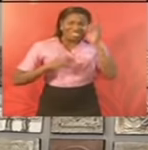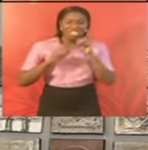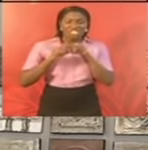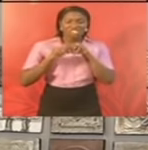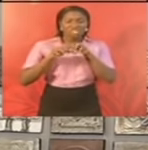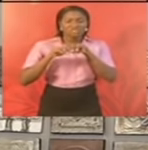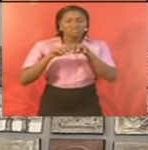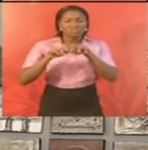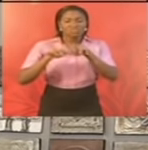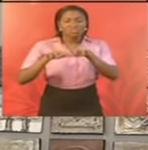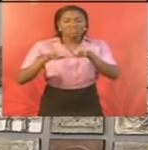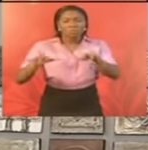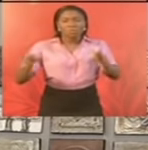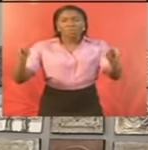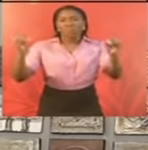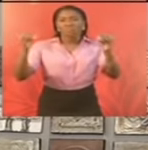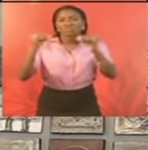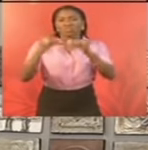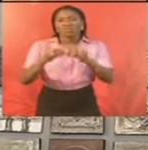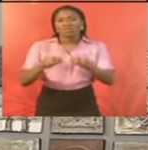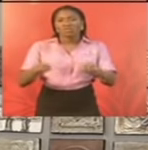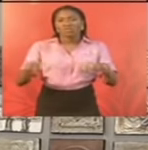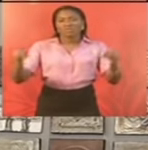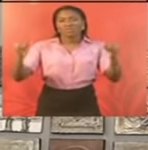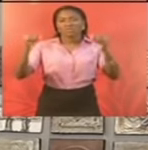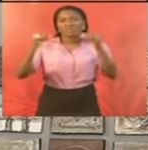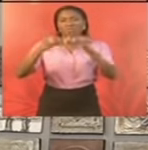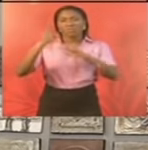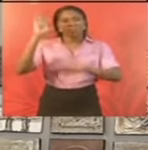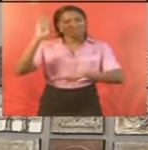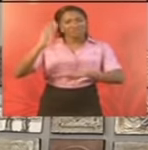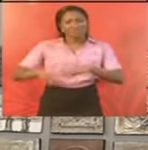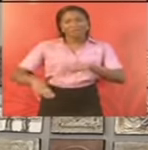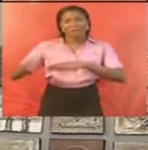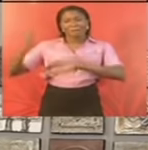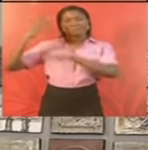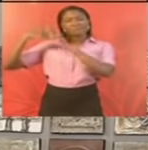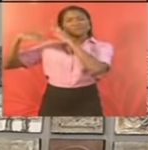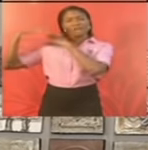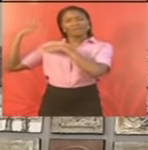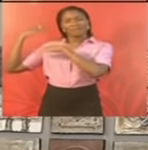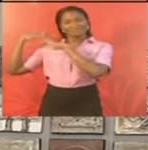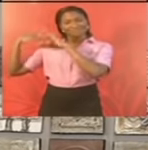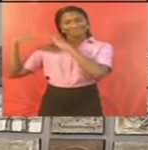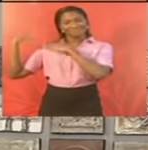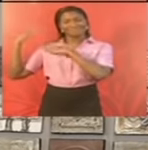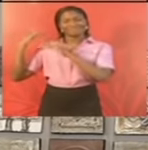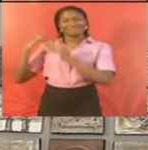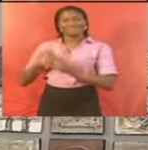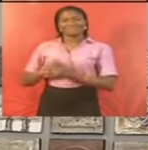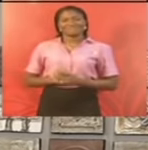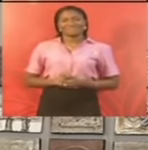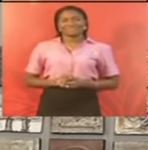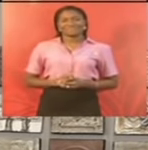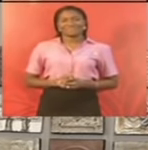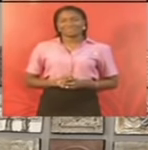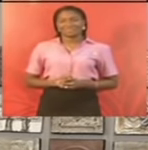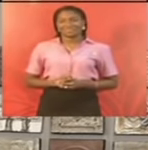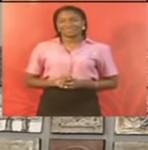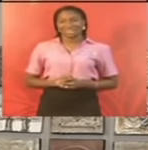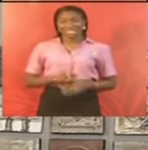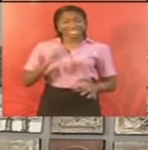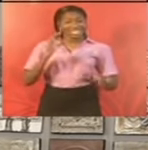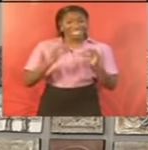community spread continues. The fact that anyone can be exposed by anyone